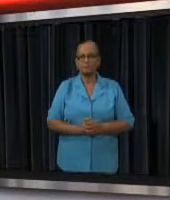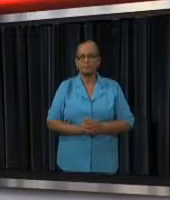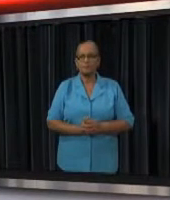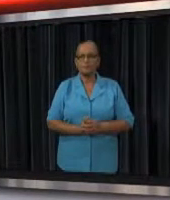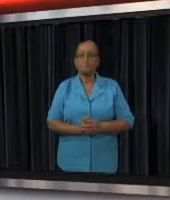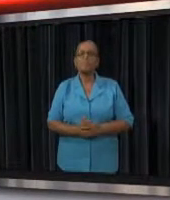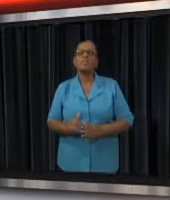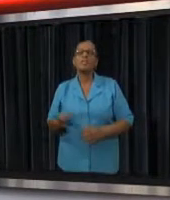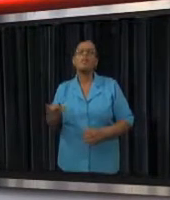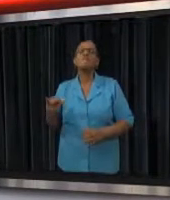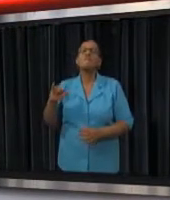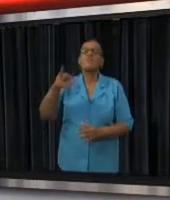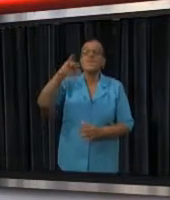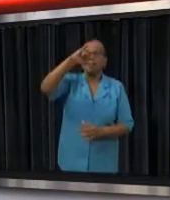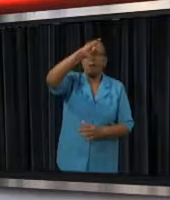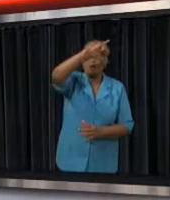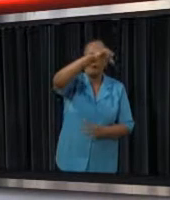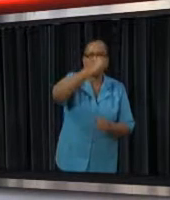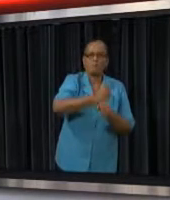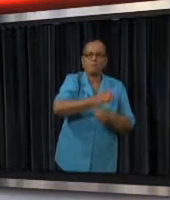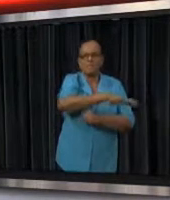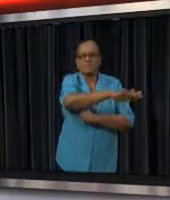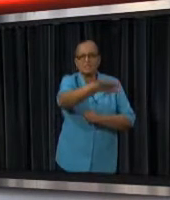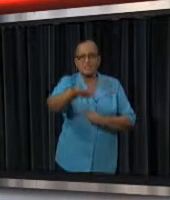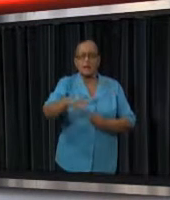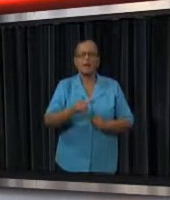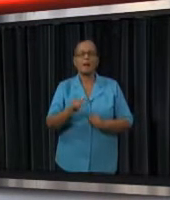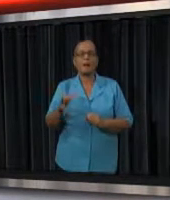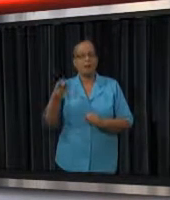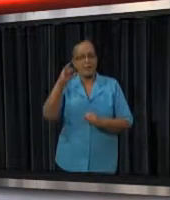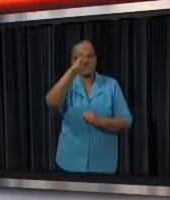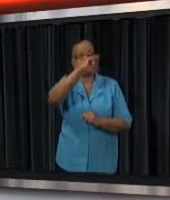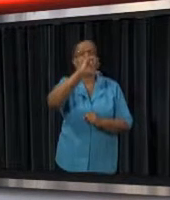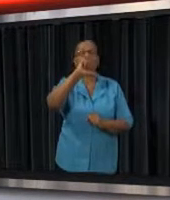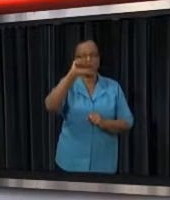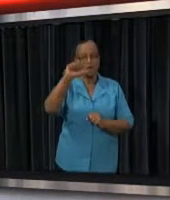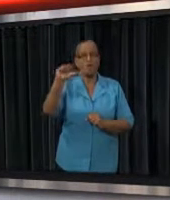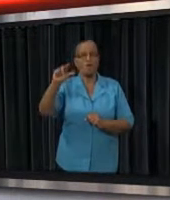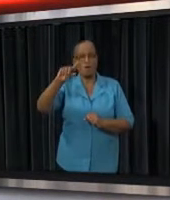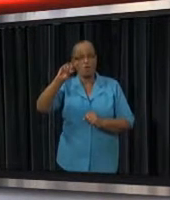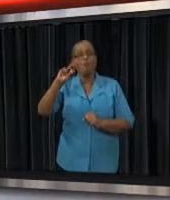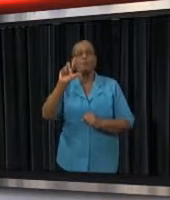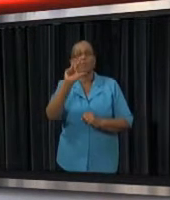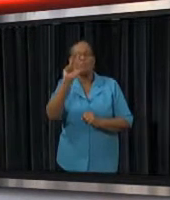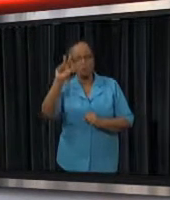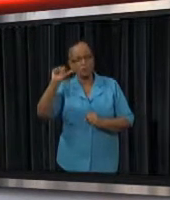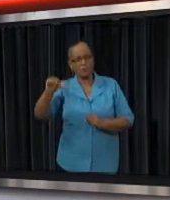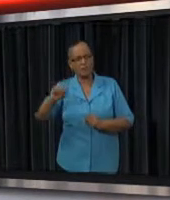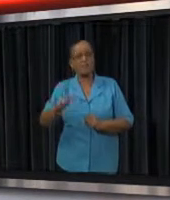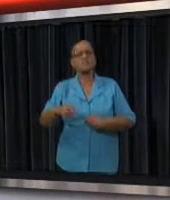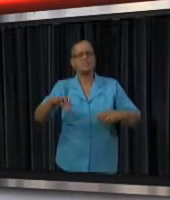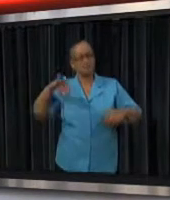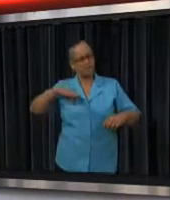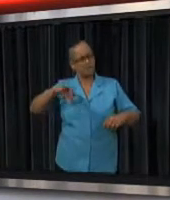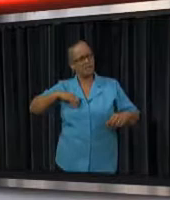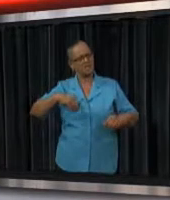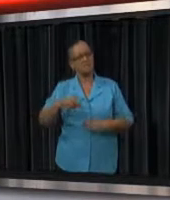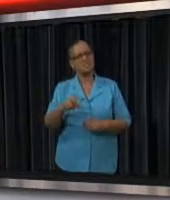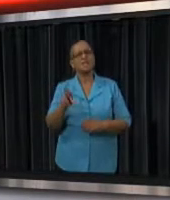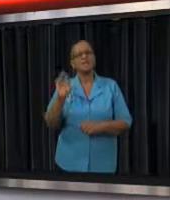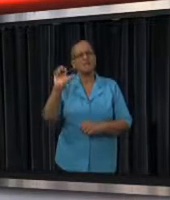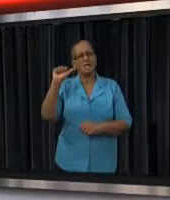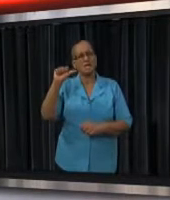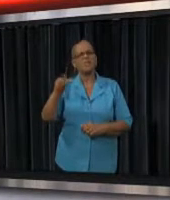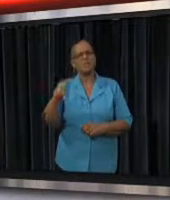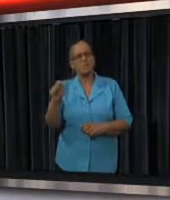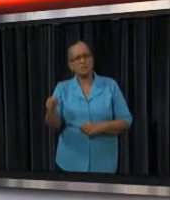The new airline, Fly Always, has responded to the call of the Minister of Transport, Communication